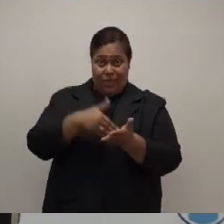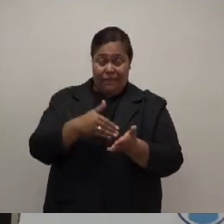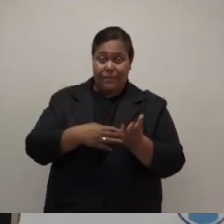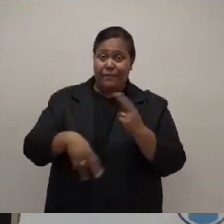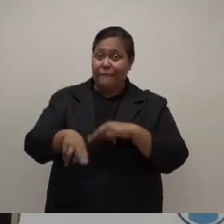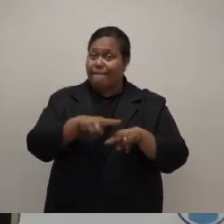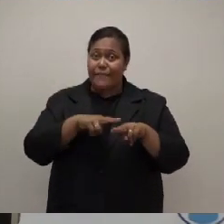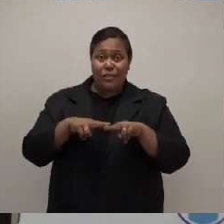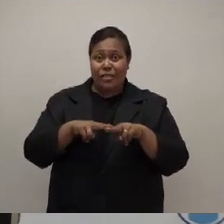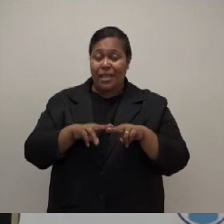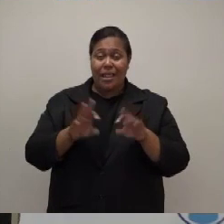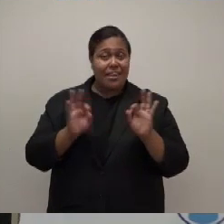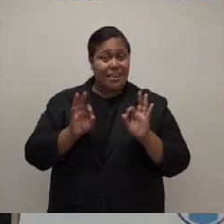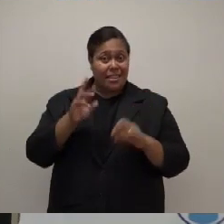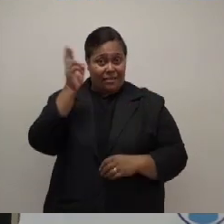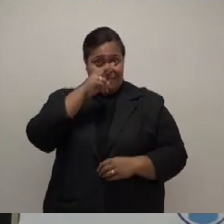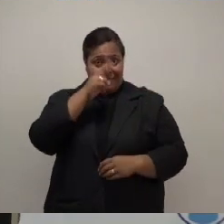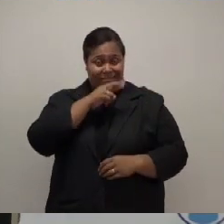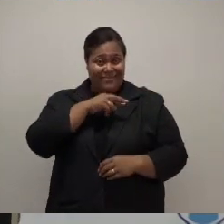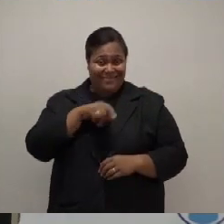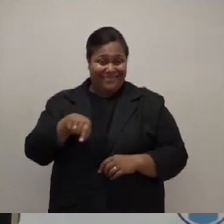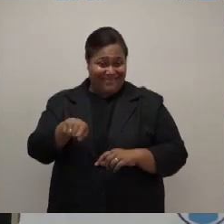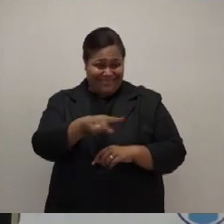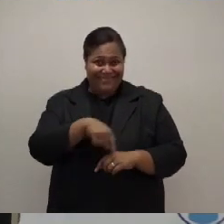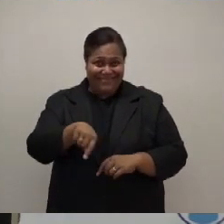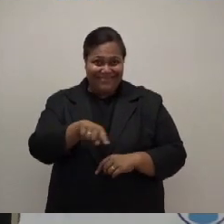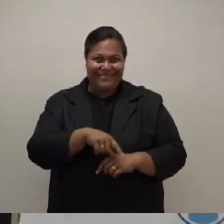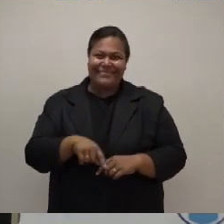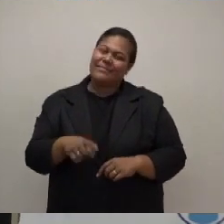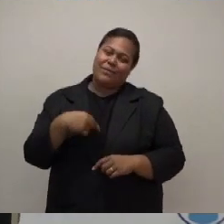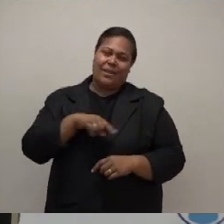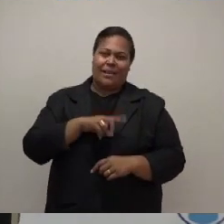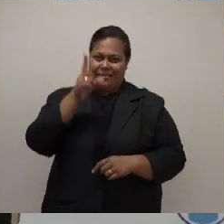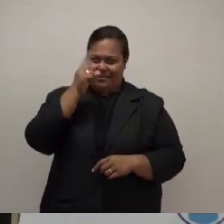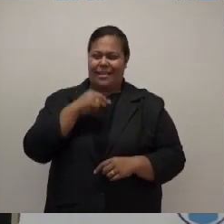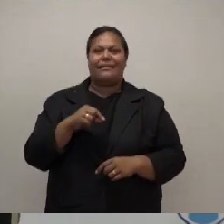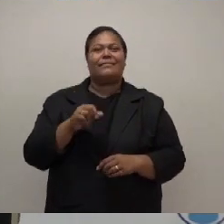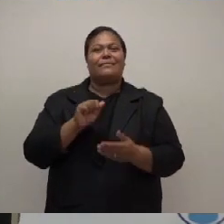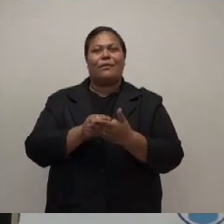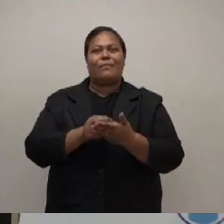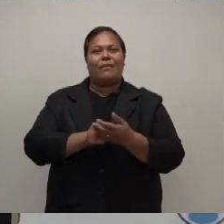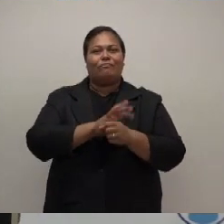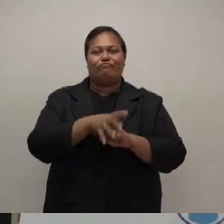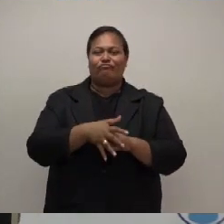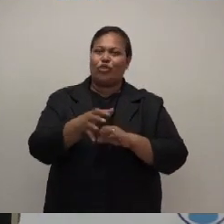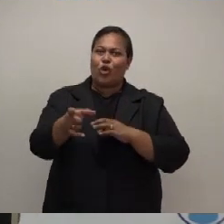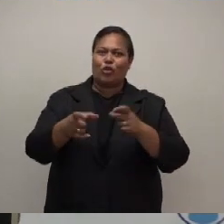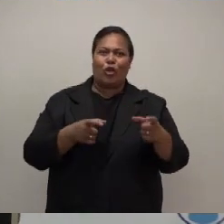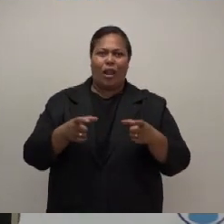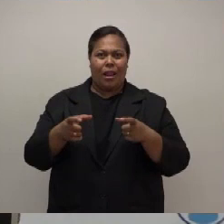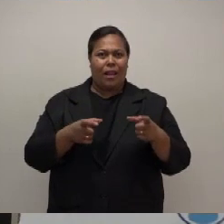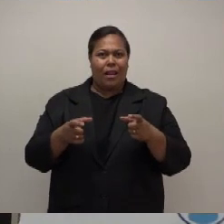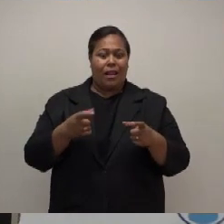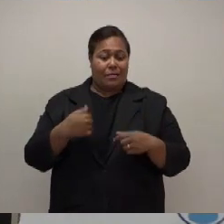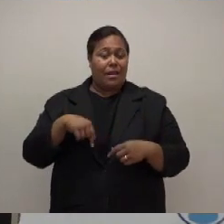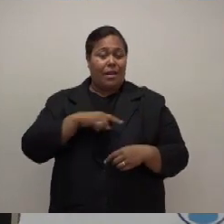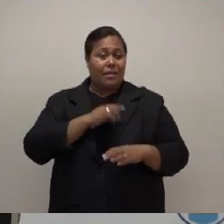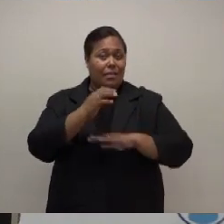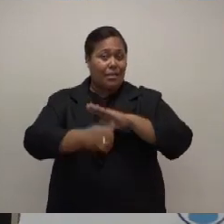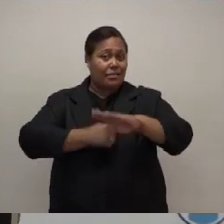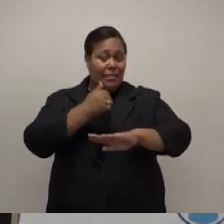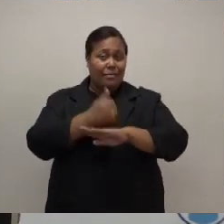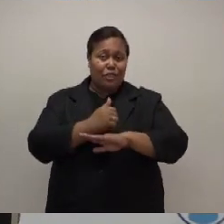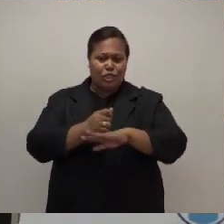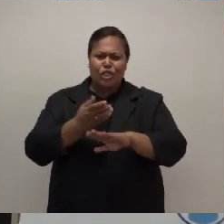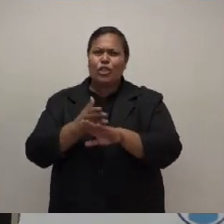to the public at large, we will remain COVID contained, and we have established a new COVID risk mitigation